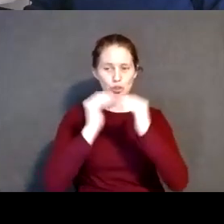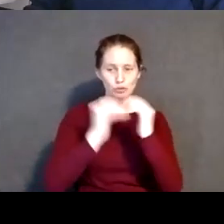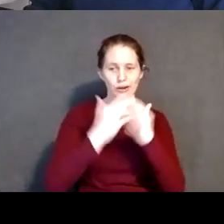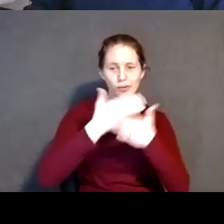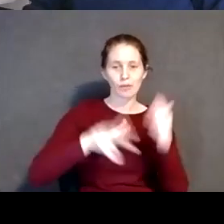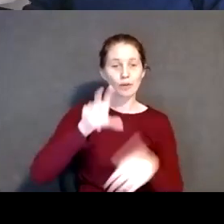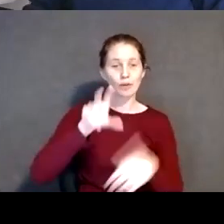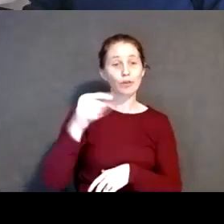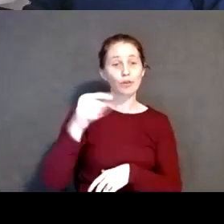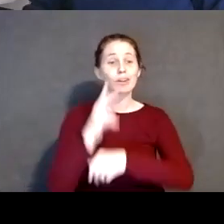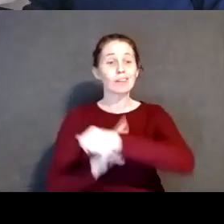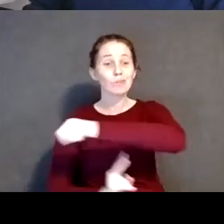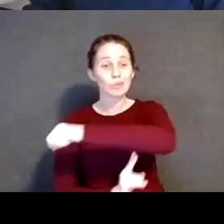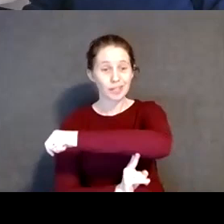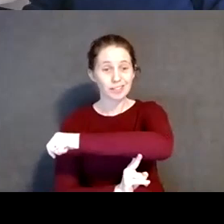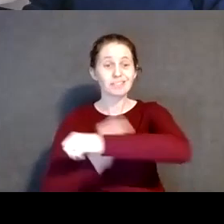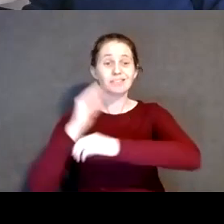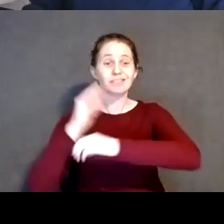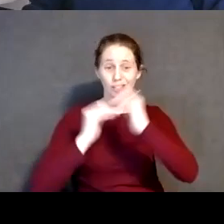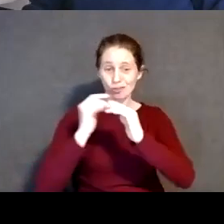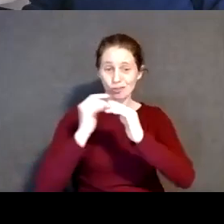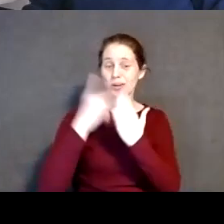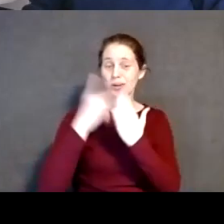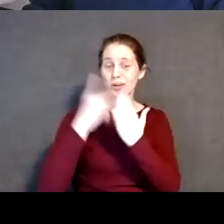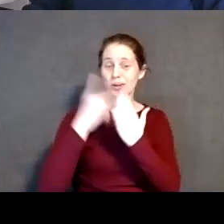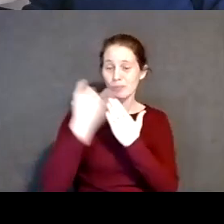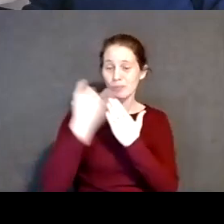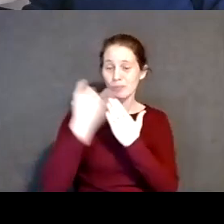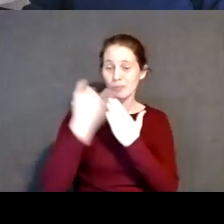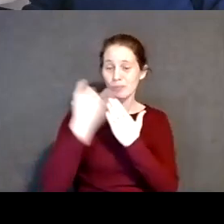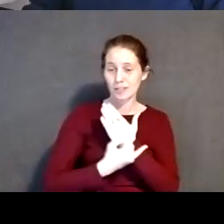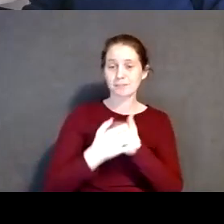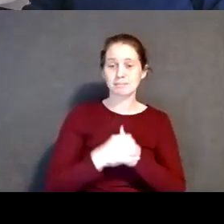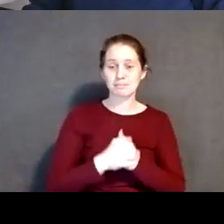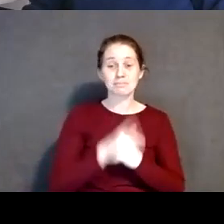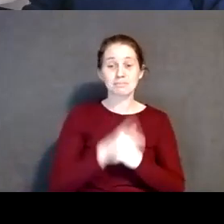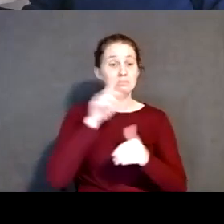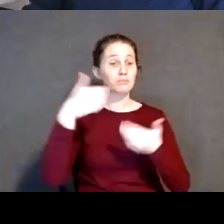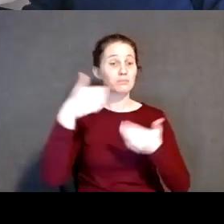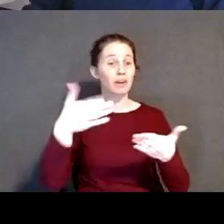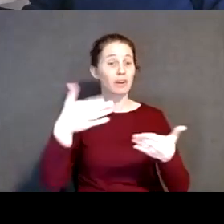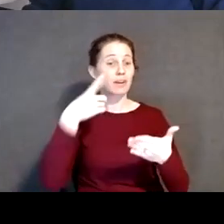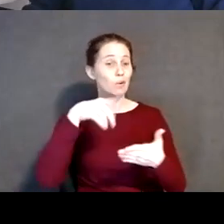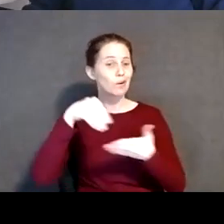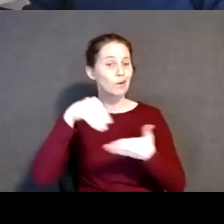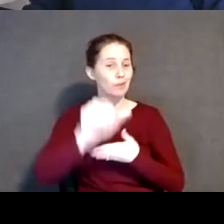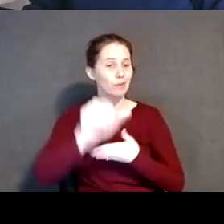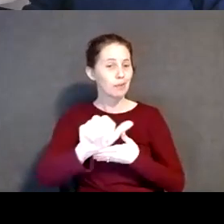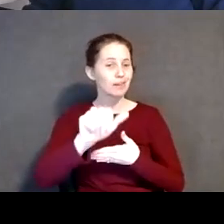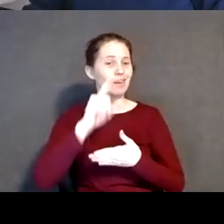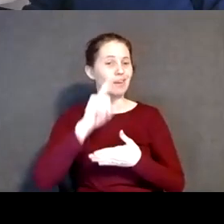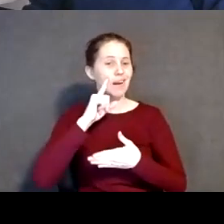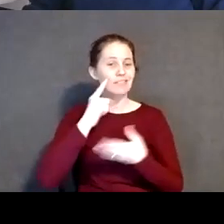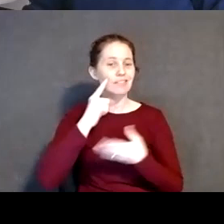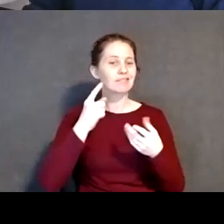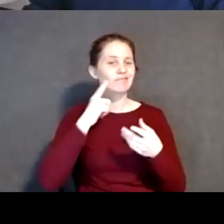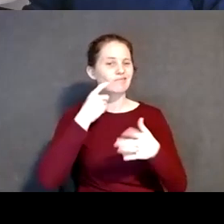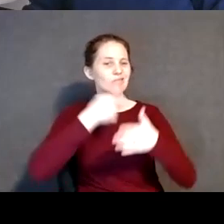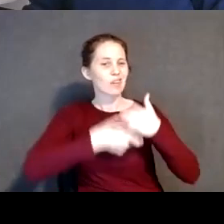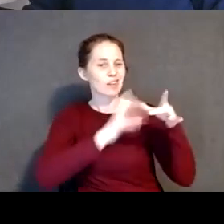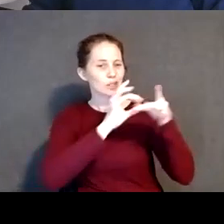Street Bridge construction project and providing for the payment of municipal incurred costs not to exceed